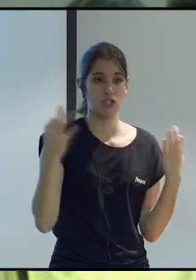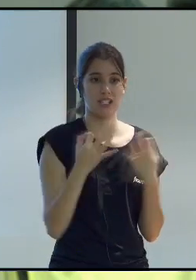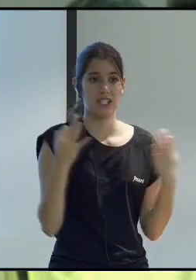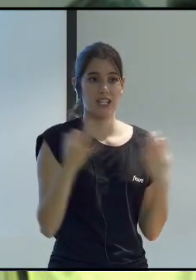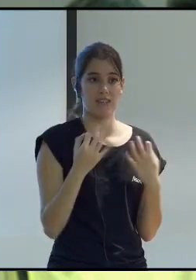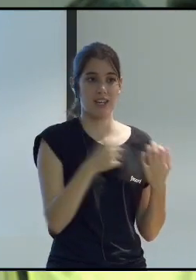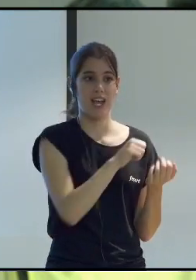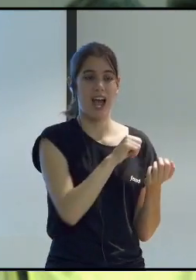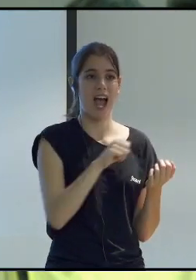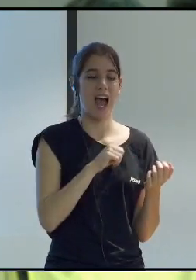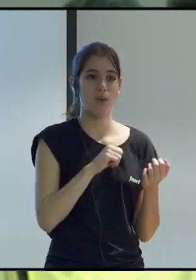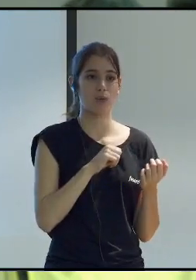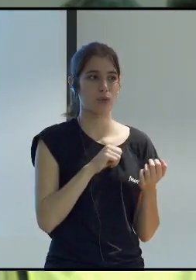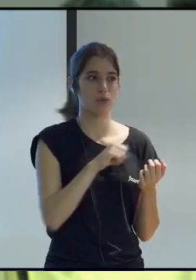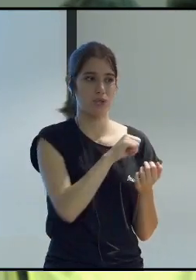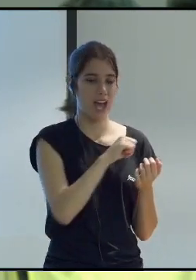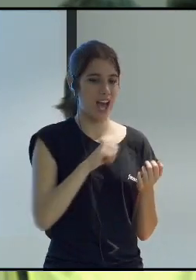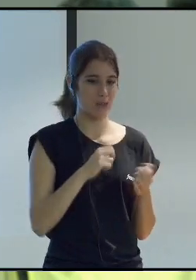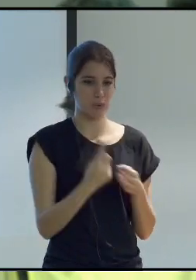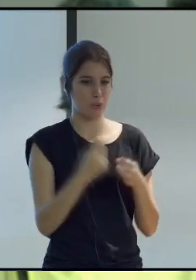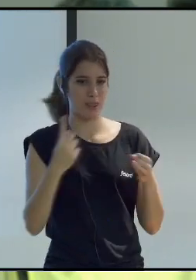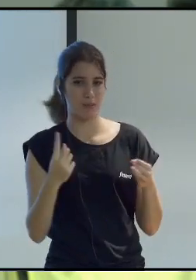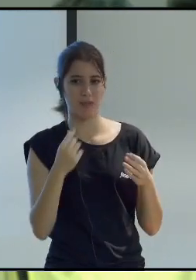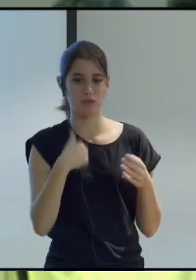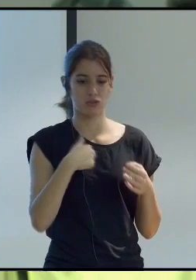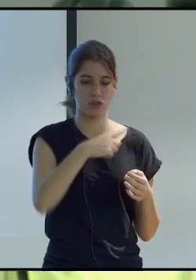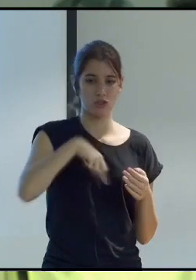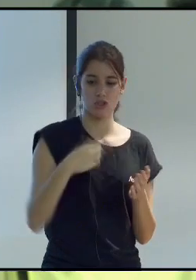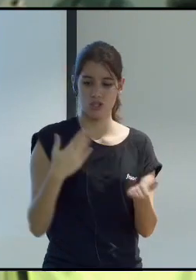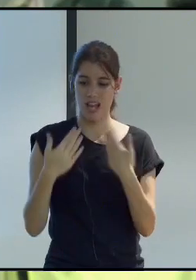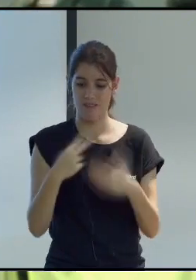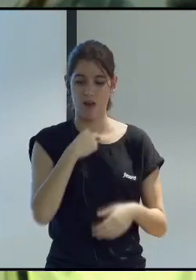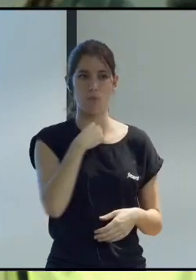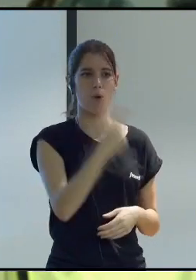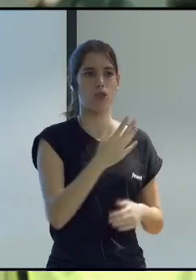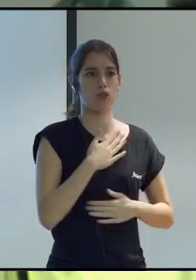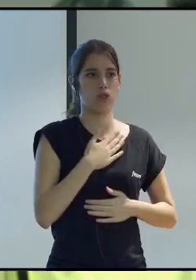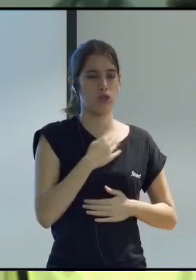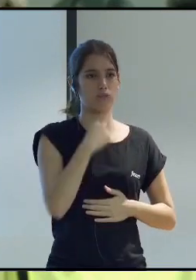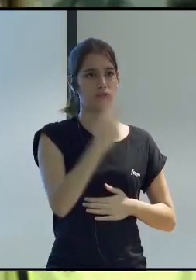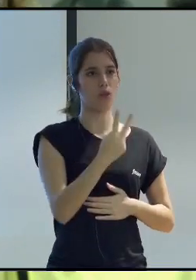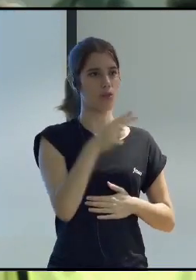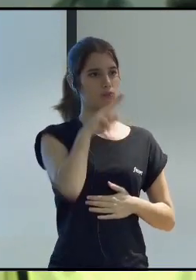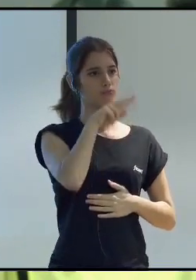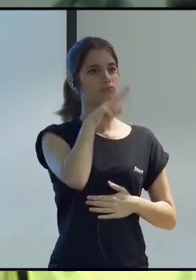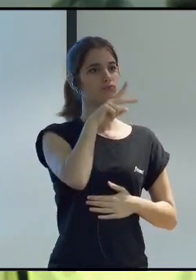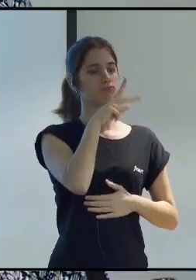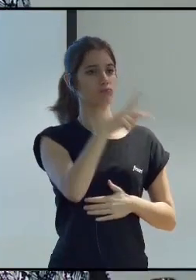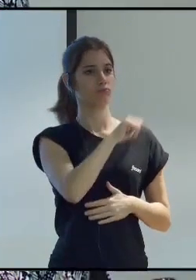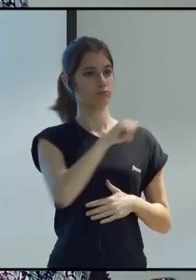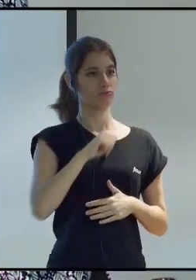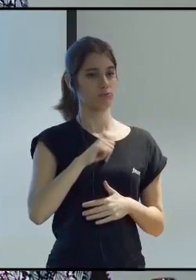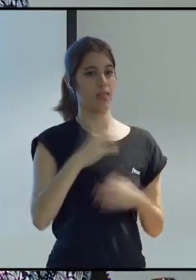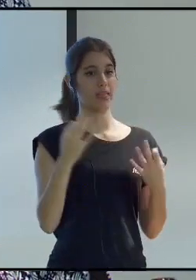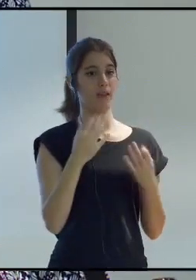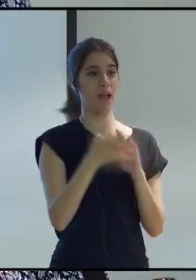for ourselves, and taking all the disabilities in it. It's not only about physical disabilities, it's not only about